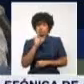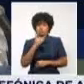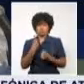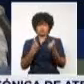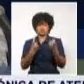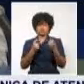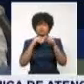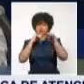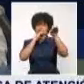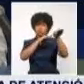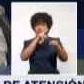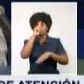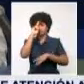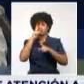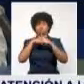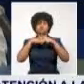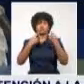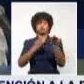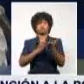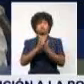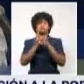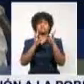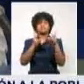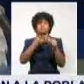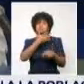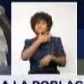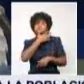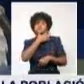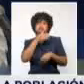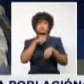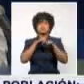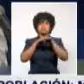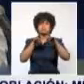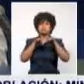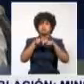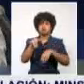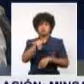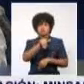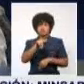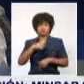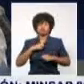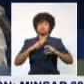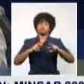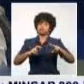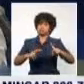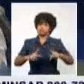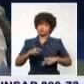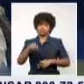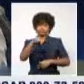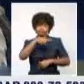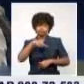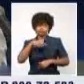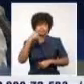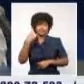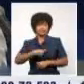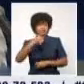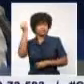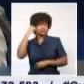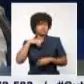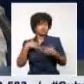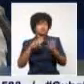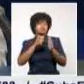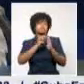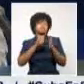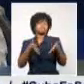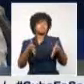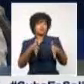People keep on asking if patients are discharged every day, and some people test negative. People who